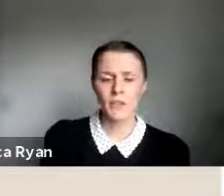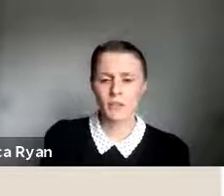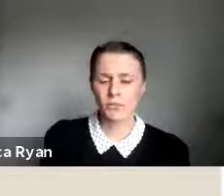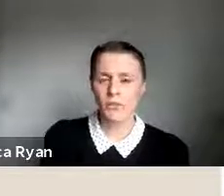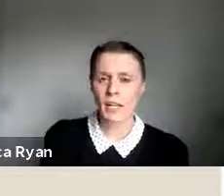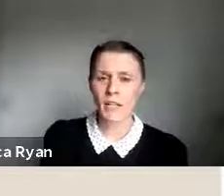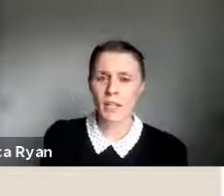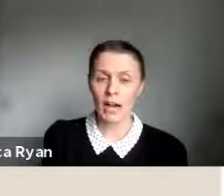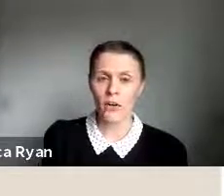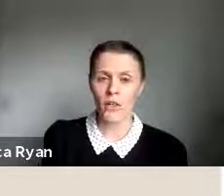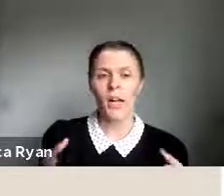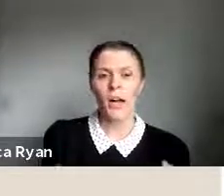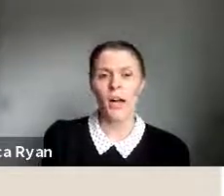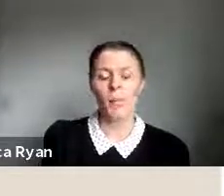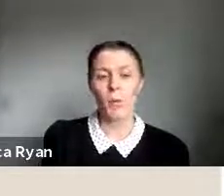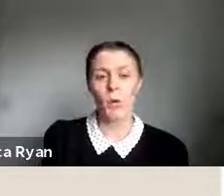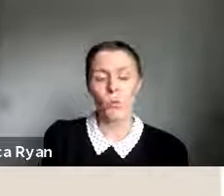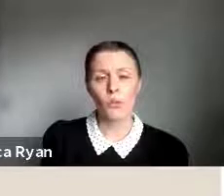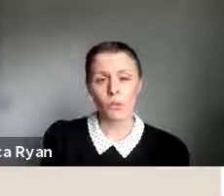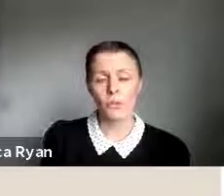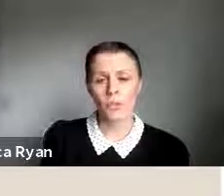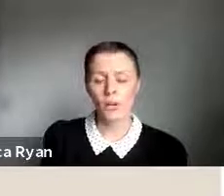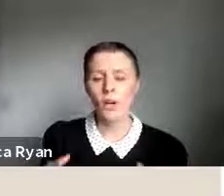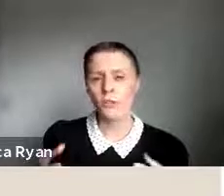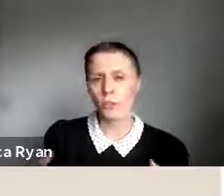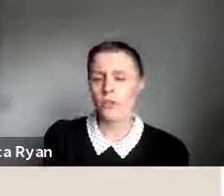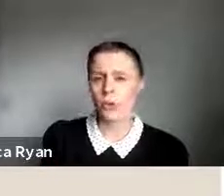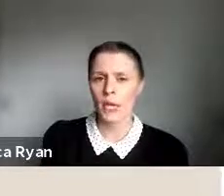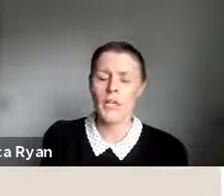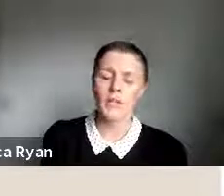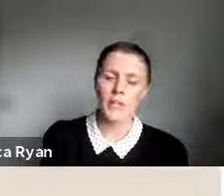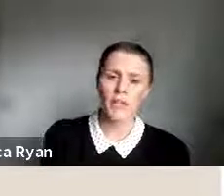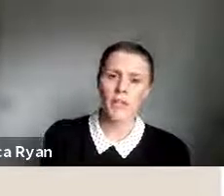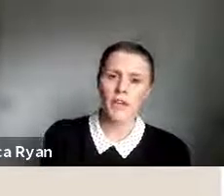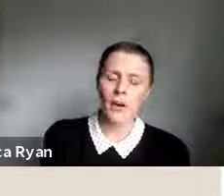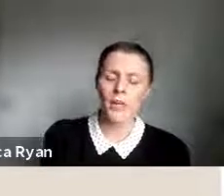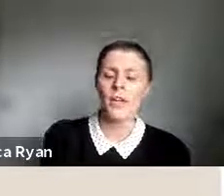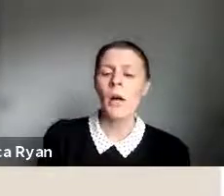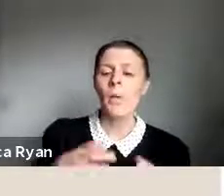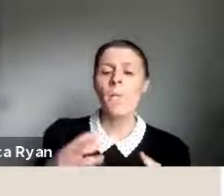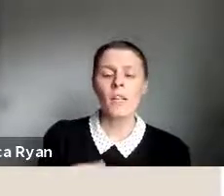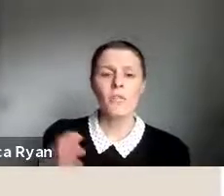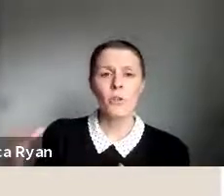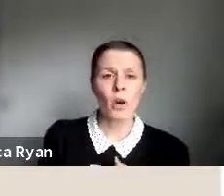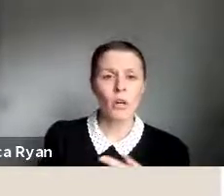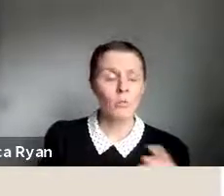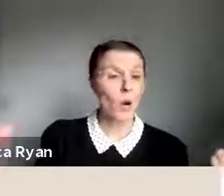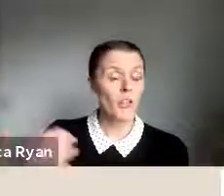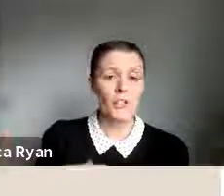vaccinated? Well, this is for Santa Clara County. I work for Foothill College, which is located in Santa Clara County.